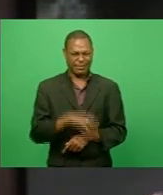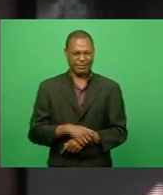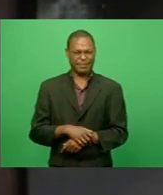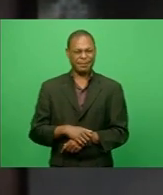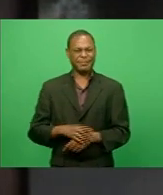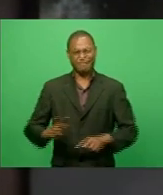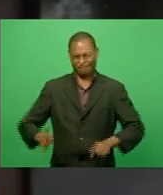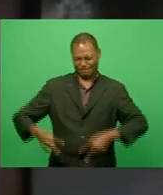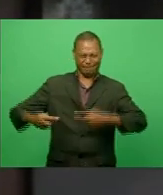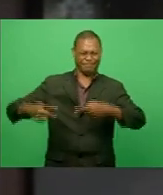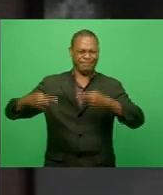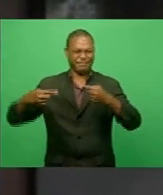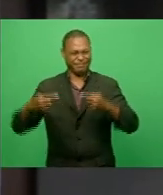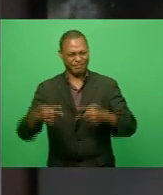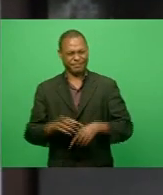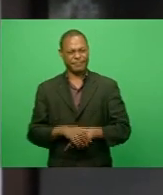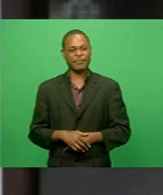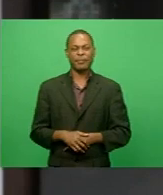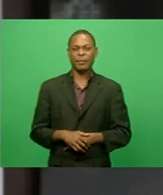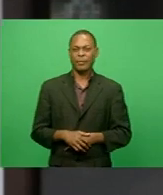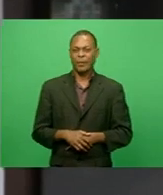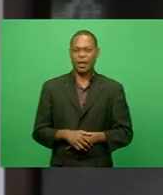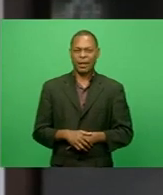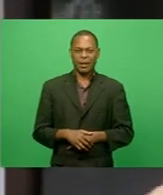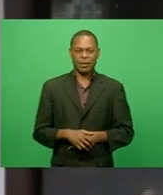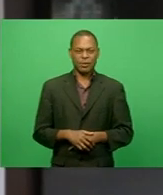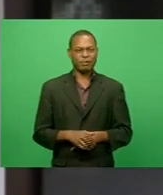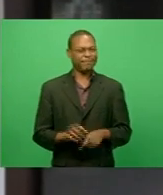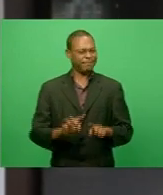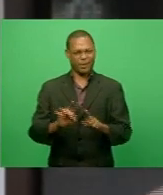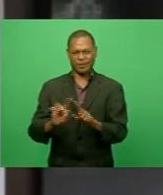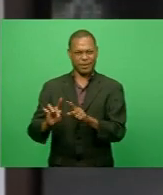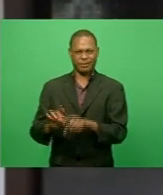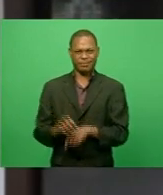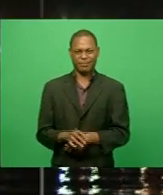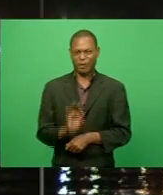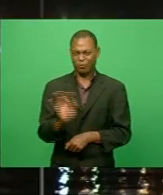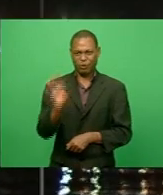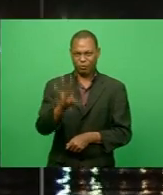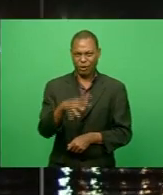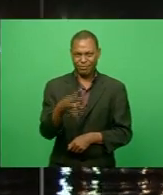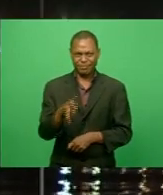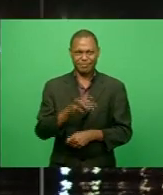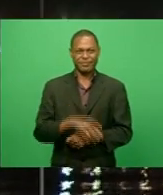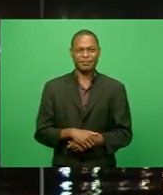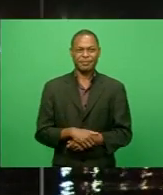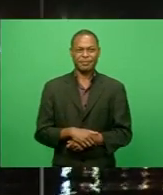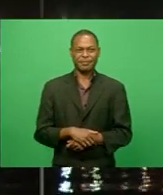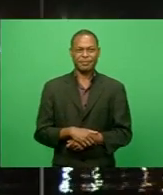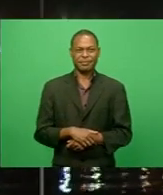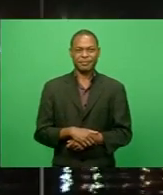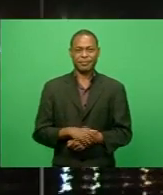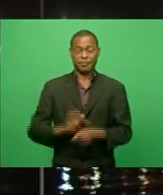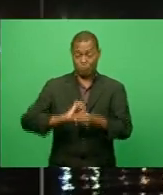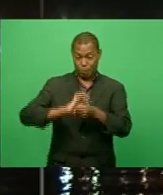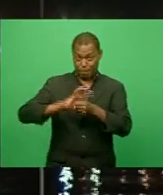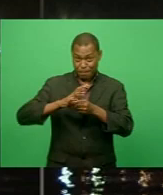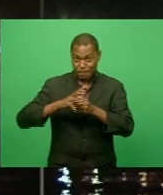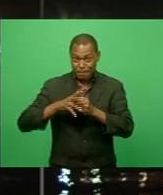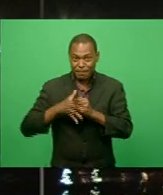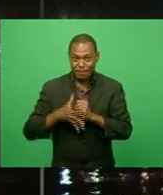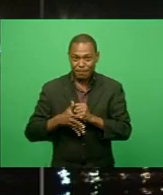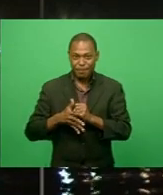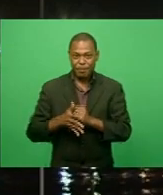that. And this social media platform, I think, goes unchecked. The COVID-19 pandemic has not